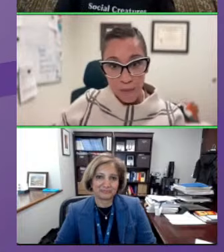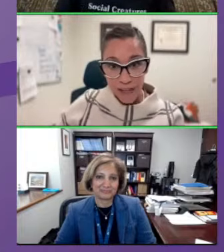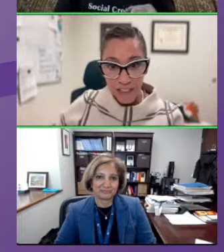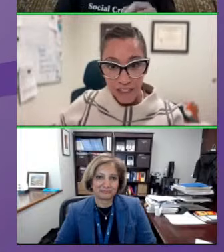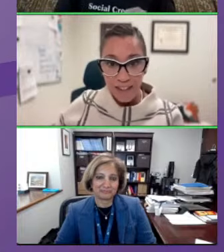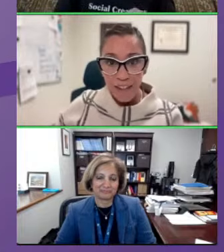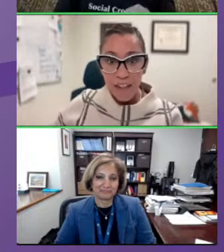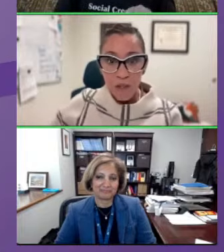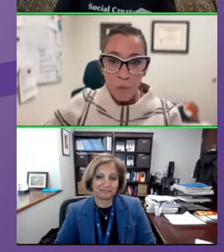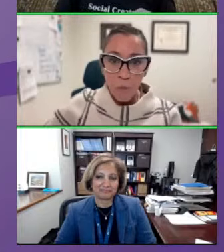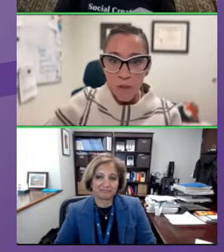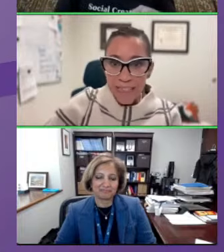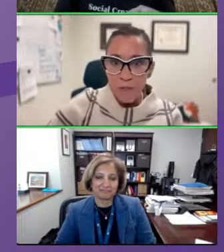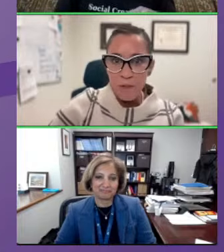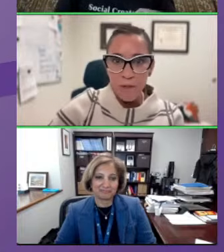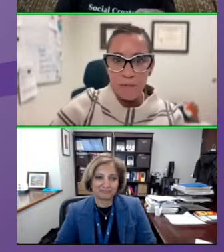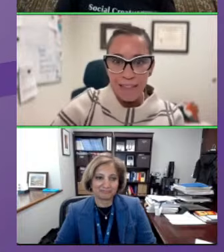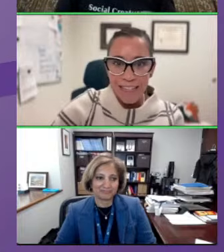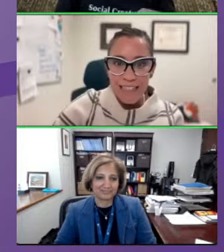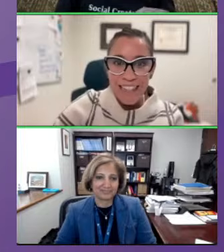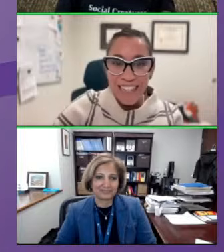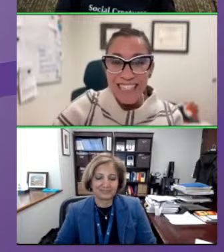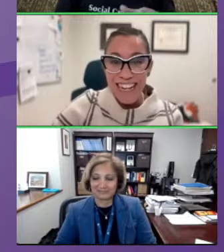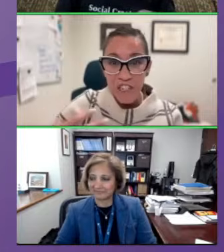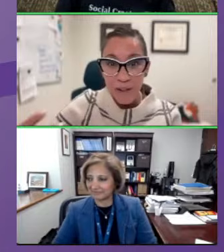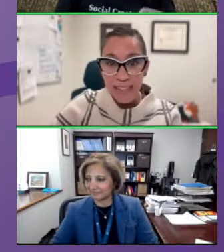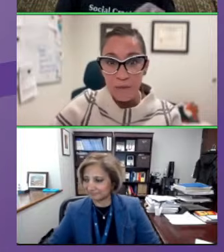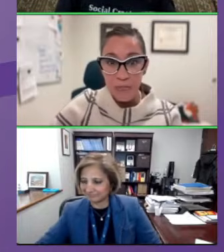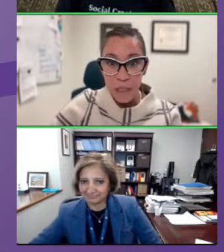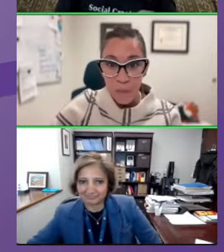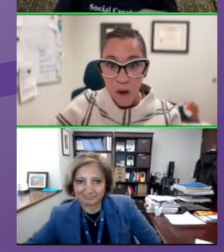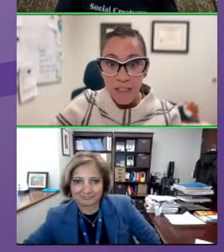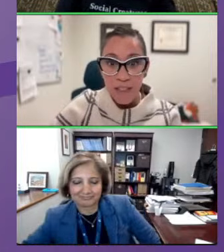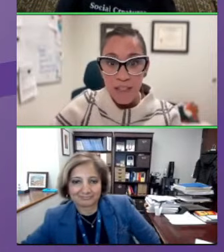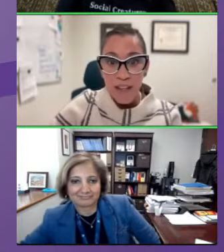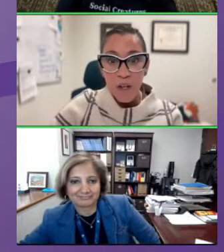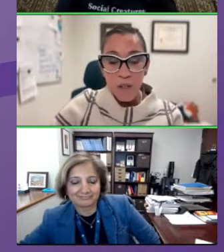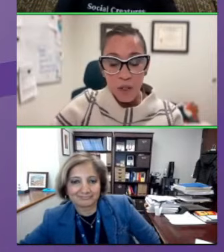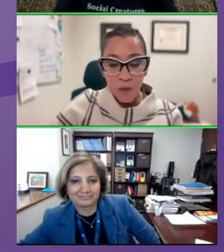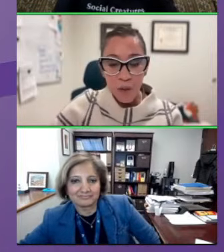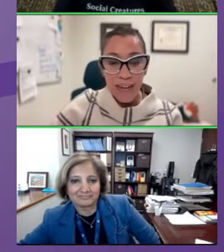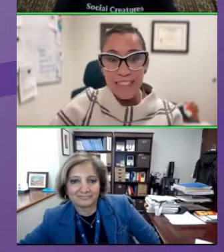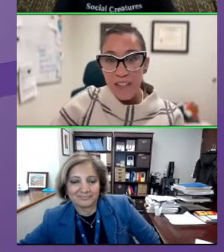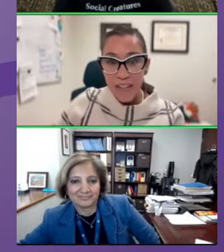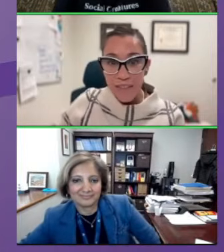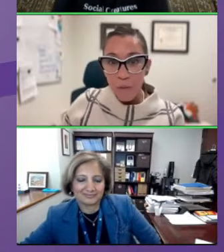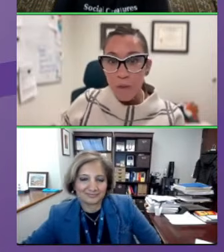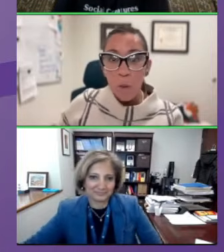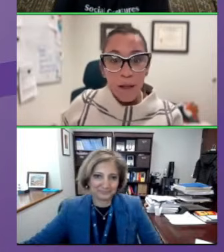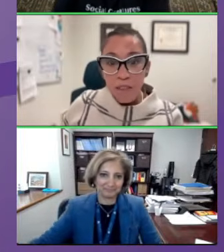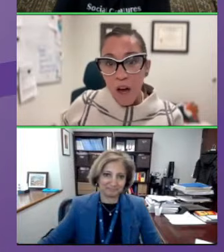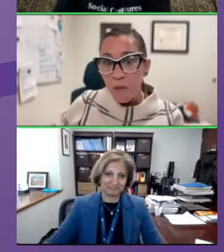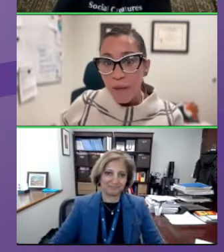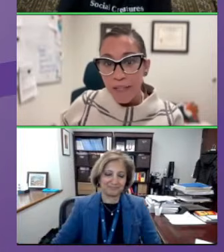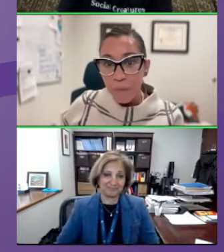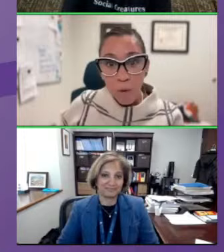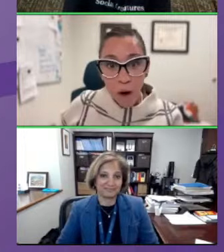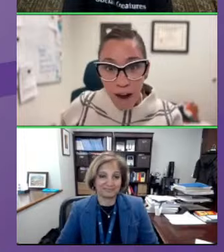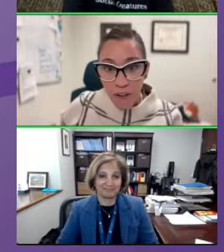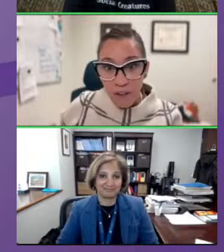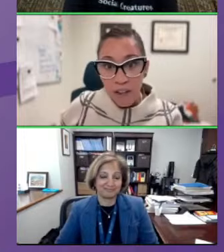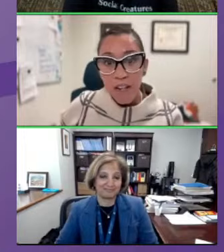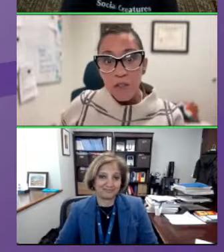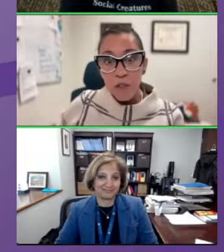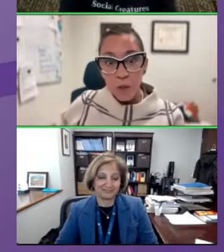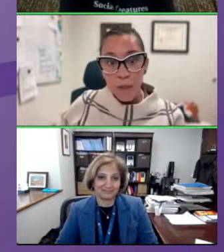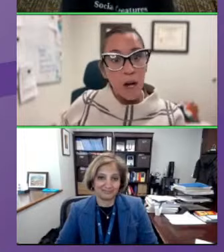of the patient. So post-exertional malaise is an exaggerated response to activity that was well tolerated